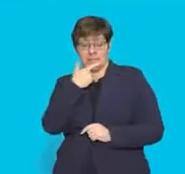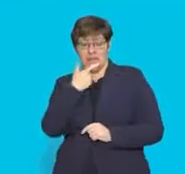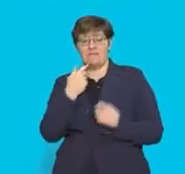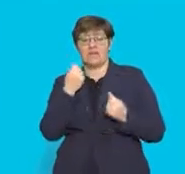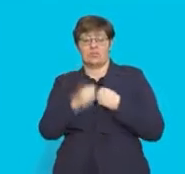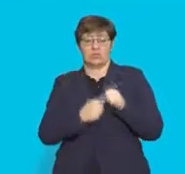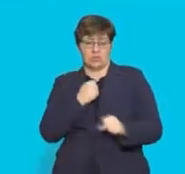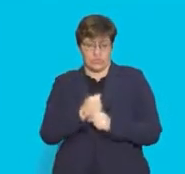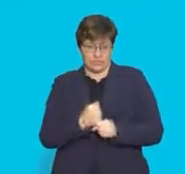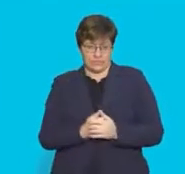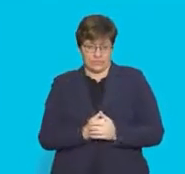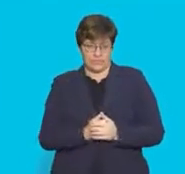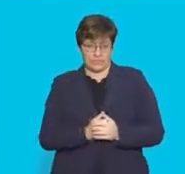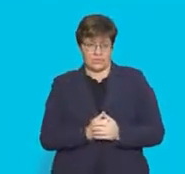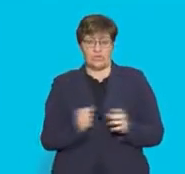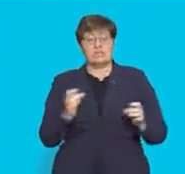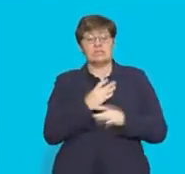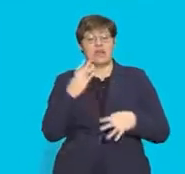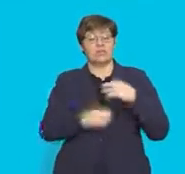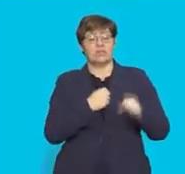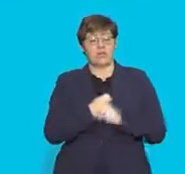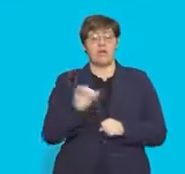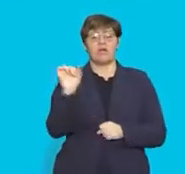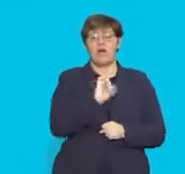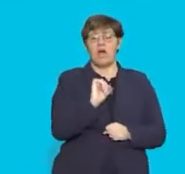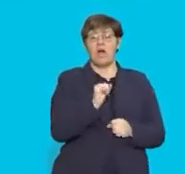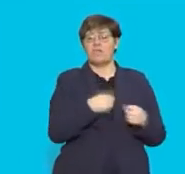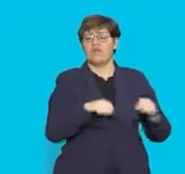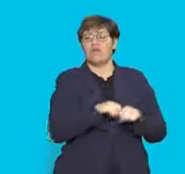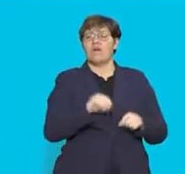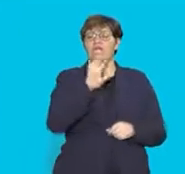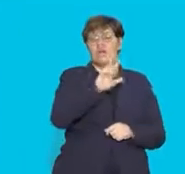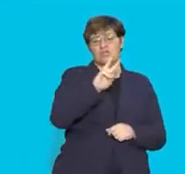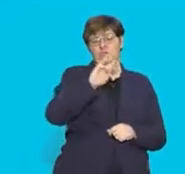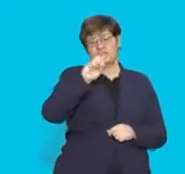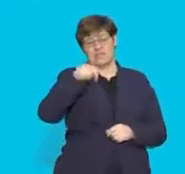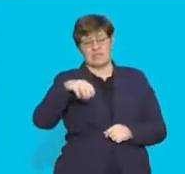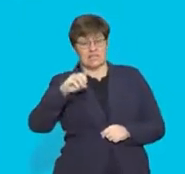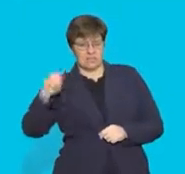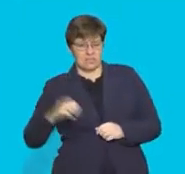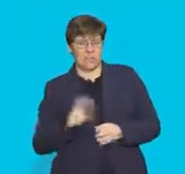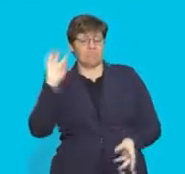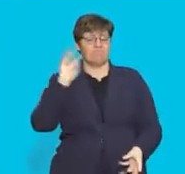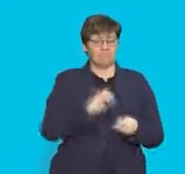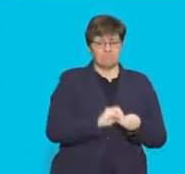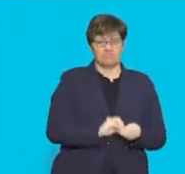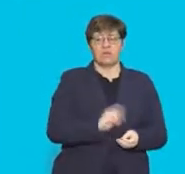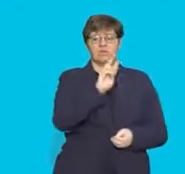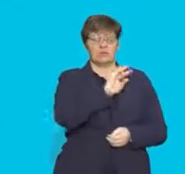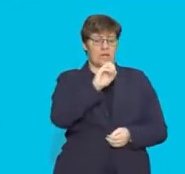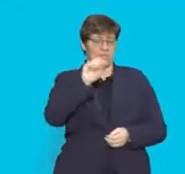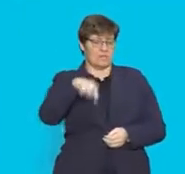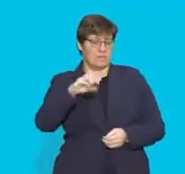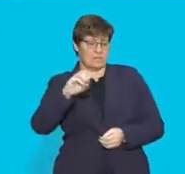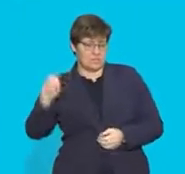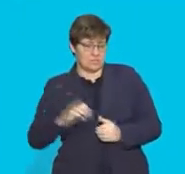year. Beginning of the year, you have vehicles valued at 520,000. The accumulated depreciation is 200,000.